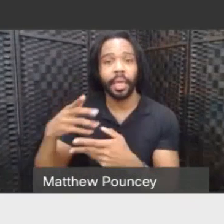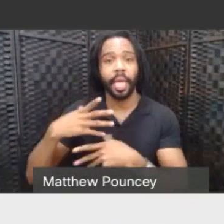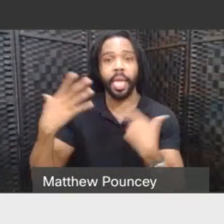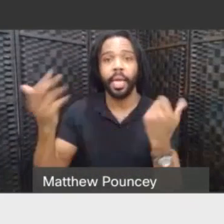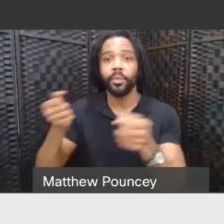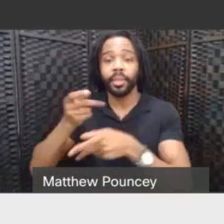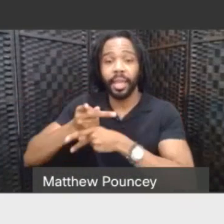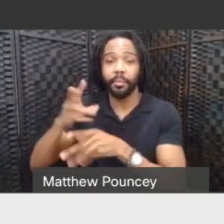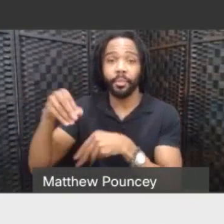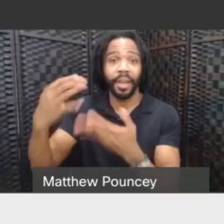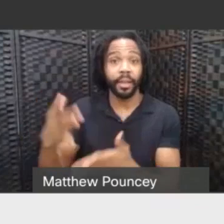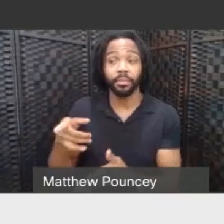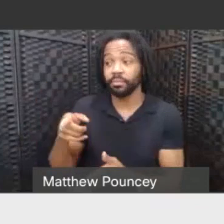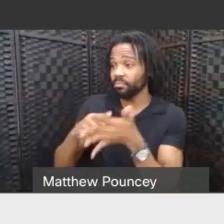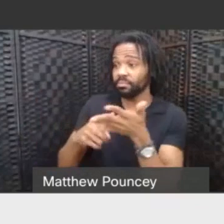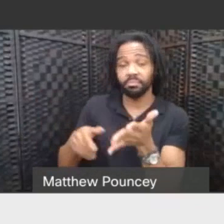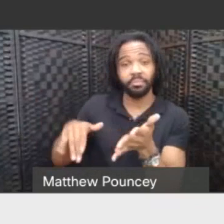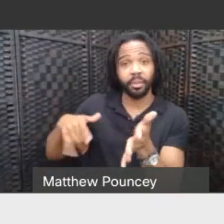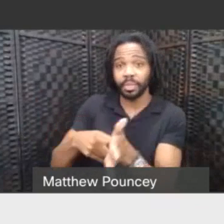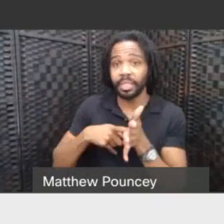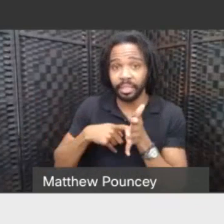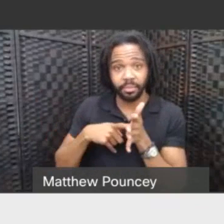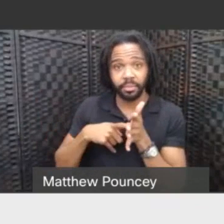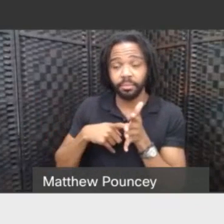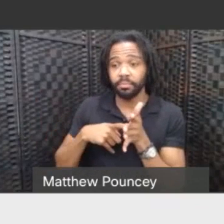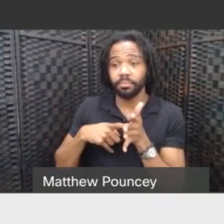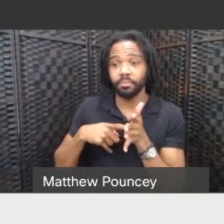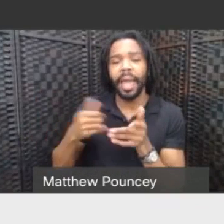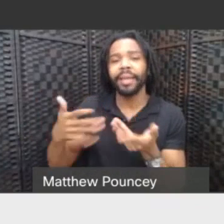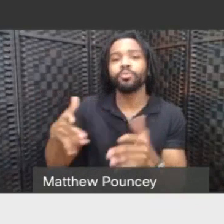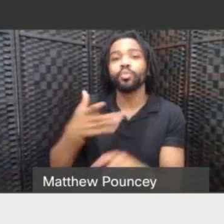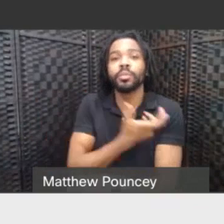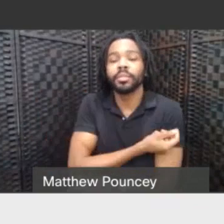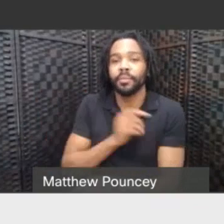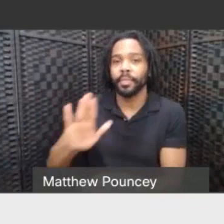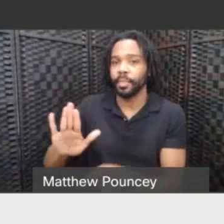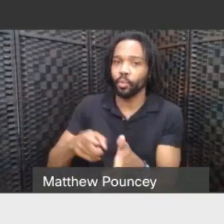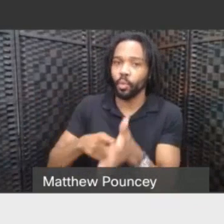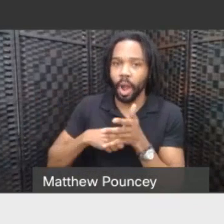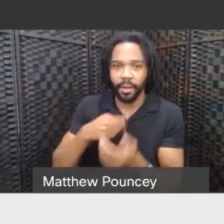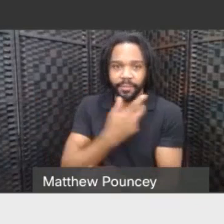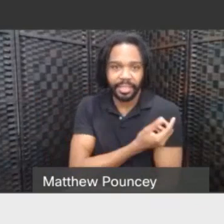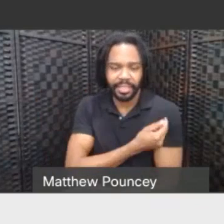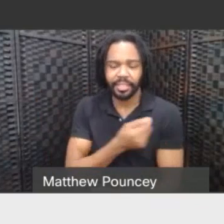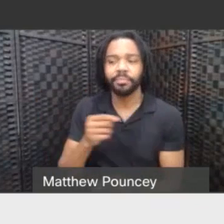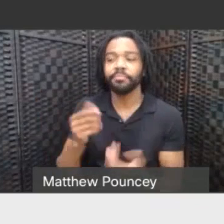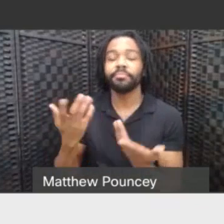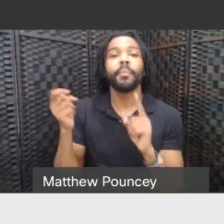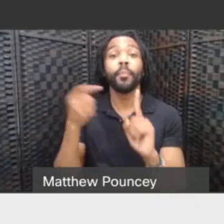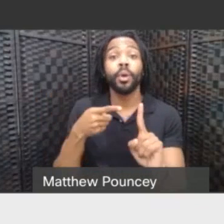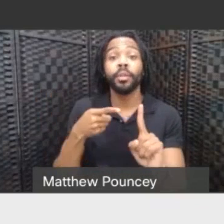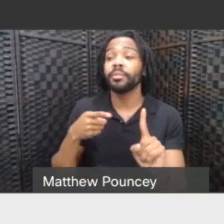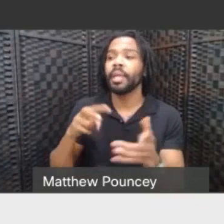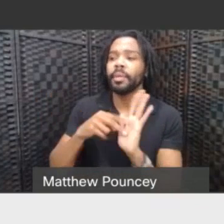not received all COVID-19 vaccine and booster doses as recommended by the CDC. So basically that means you're up to date